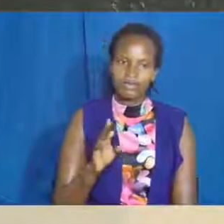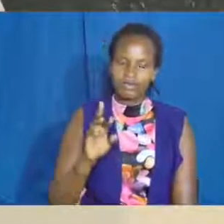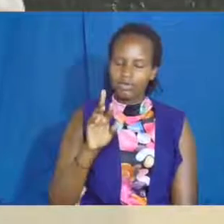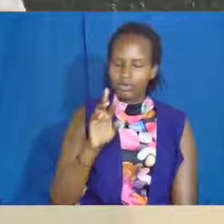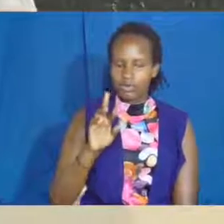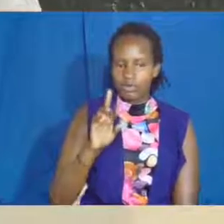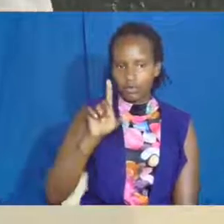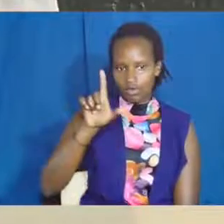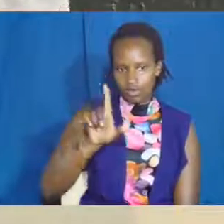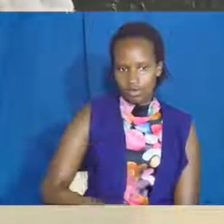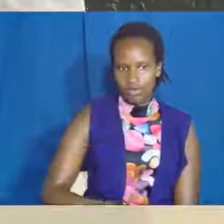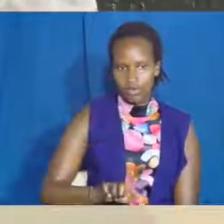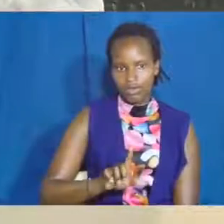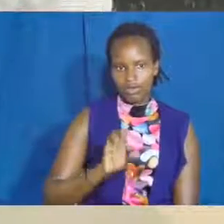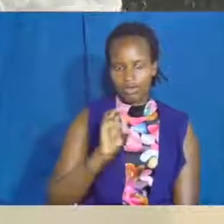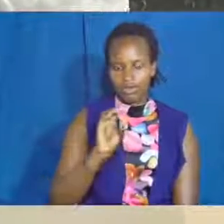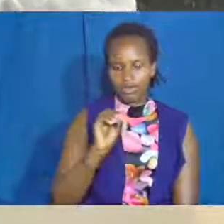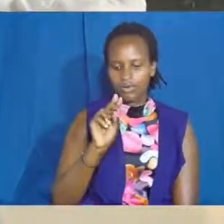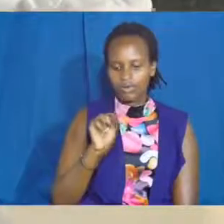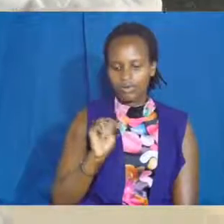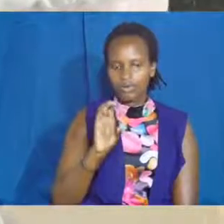lower concentration,